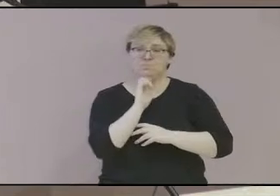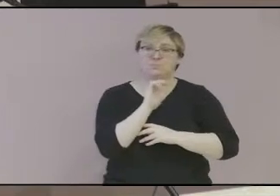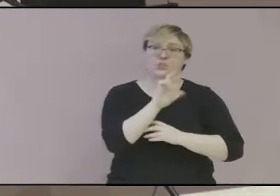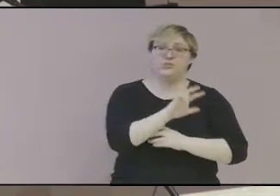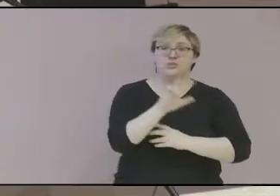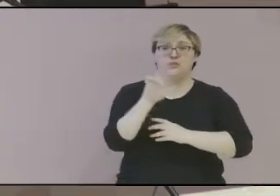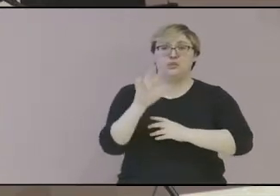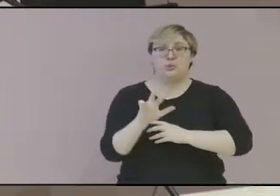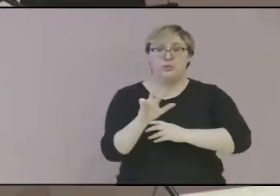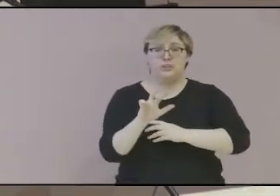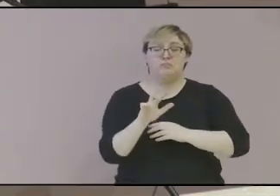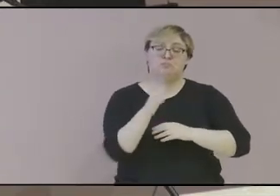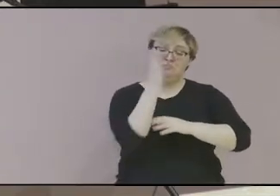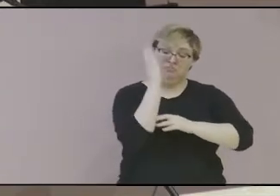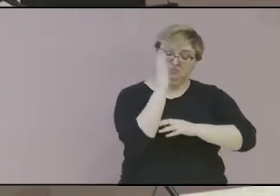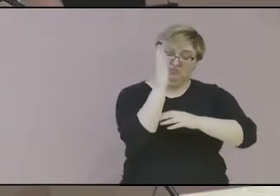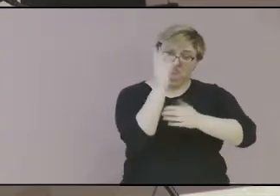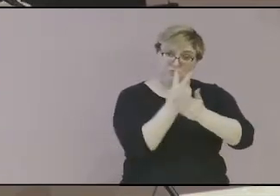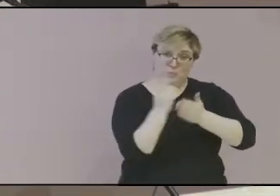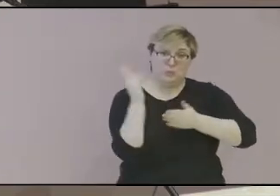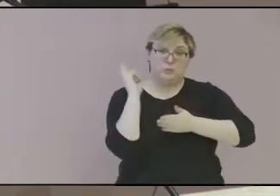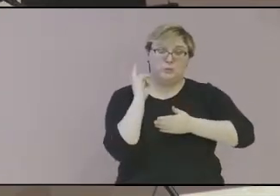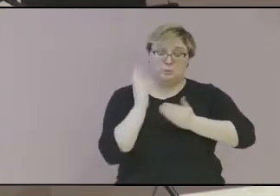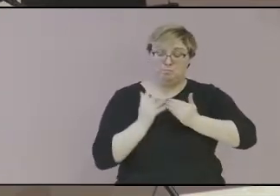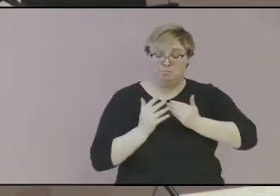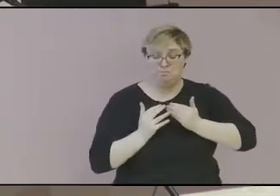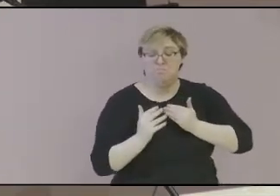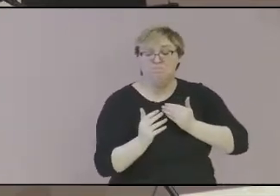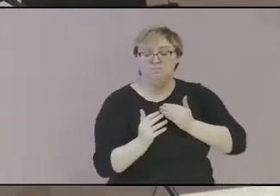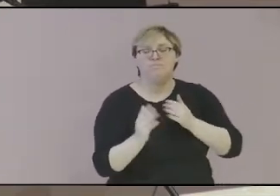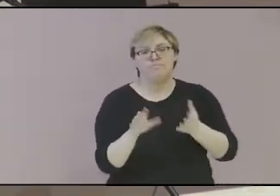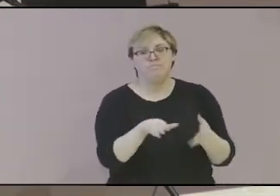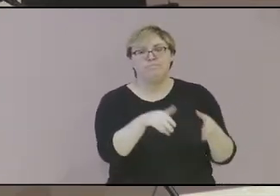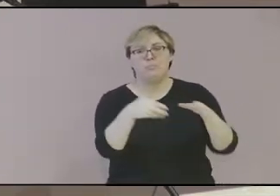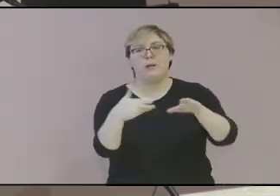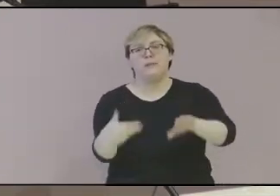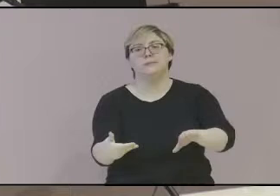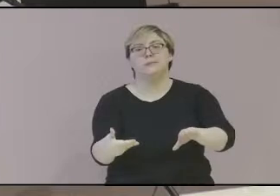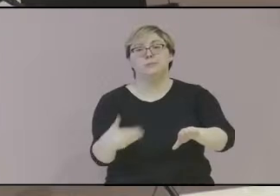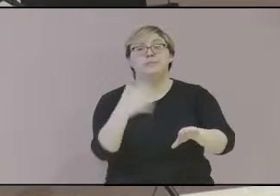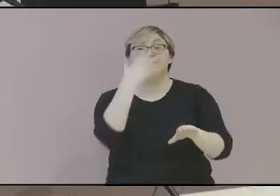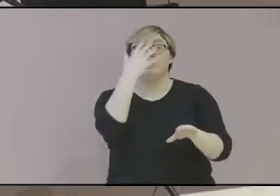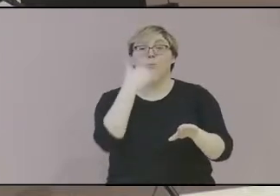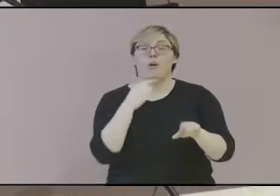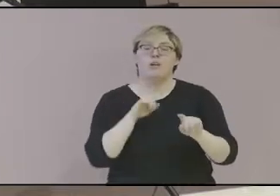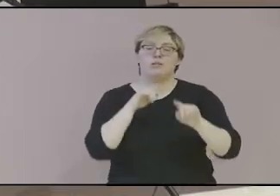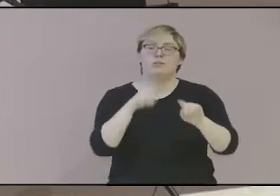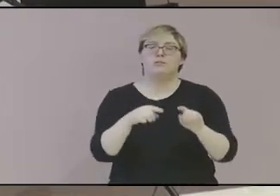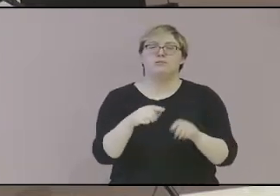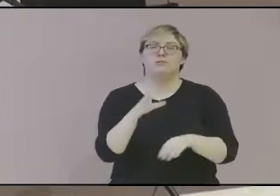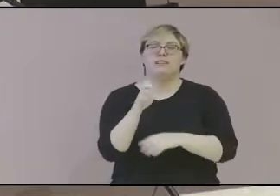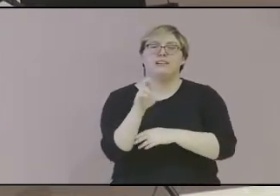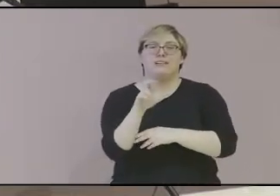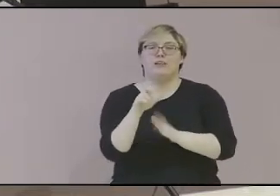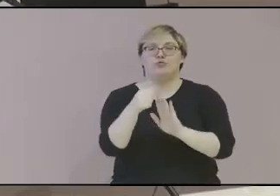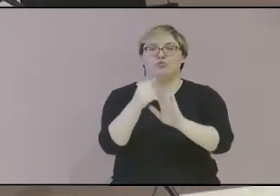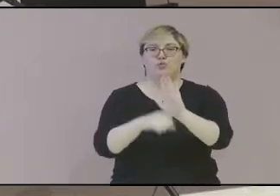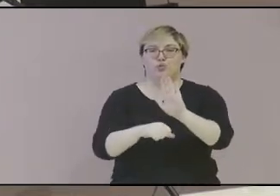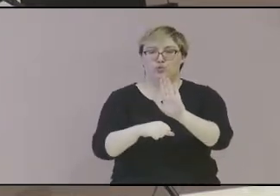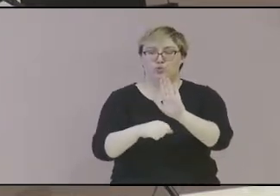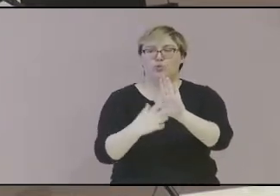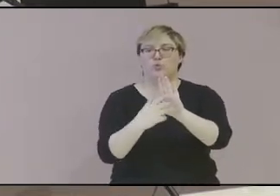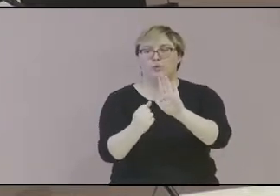of complications from a surgery that had been postponed during the first wave of pandemic, so-called